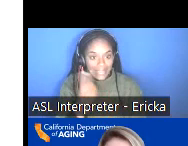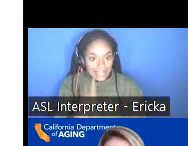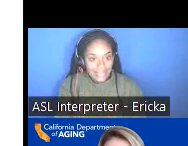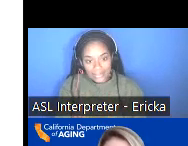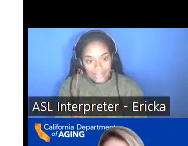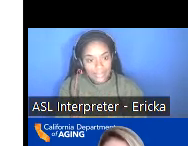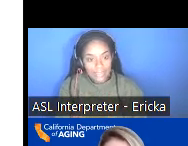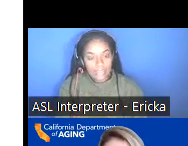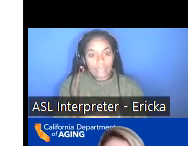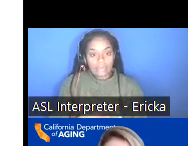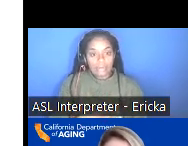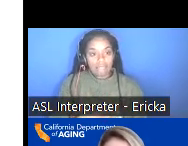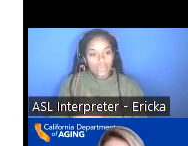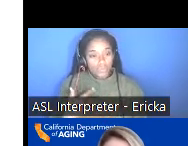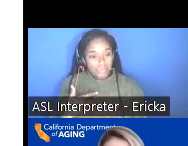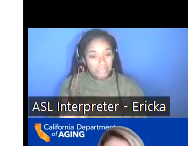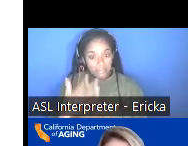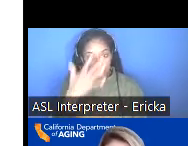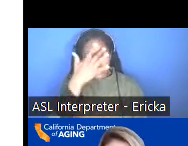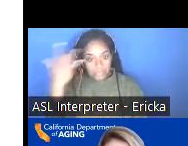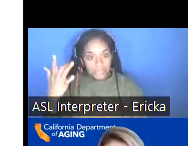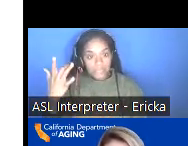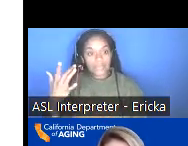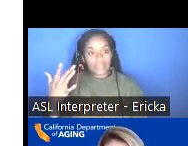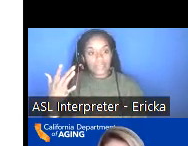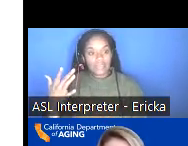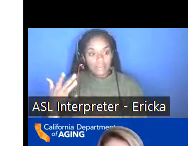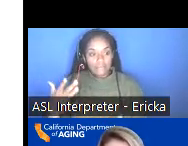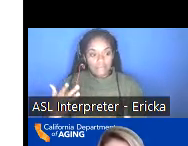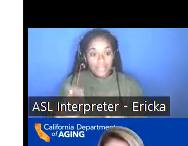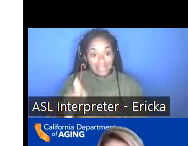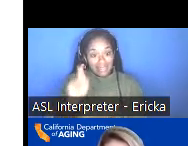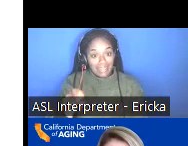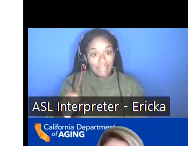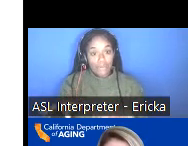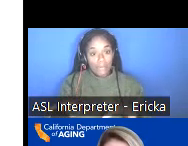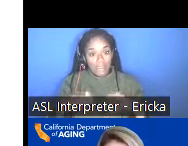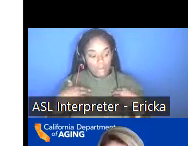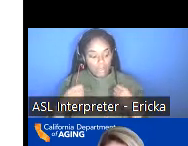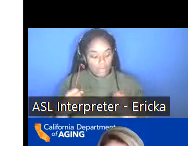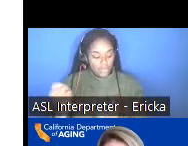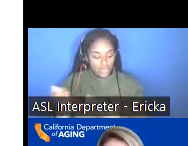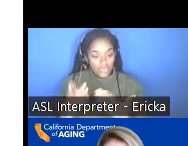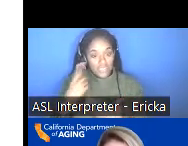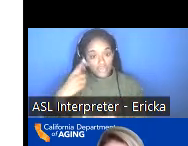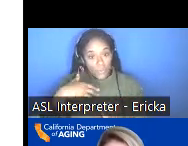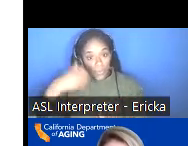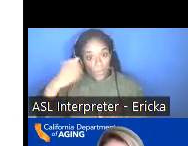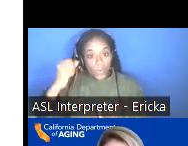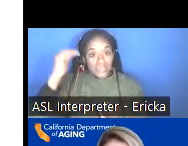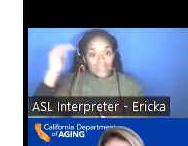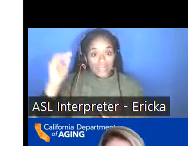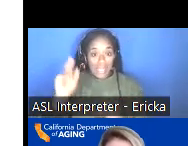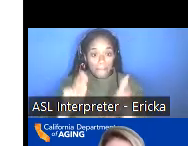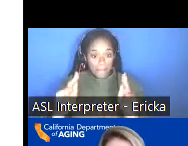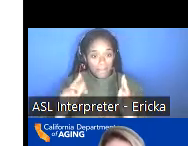particular, we often forget that the tremendous unmet need for behavioral health services for older adults and people with